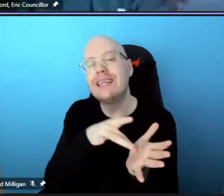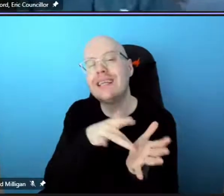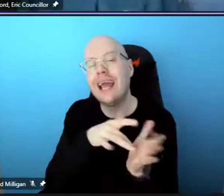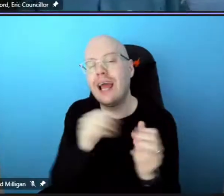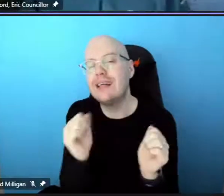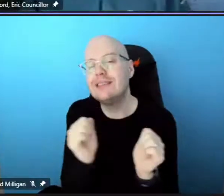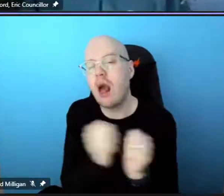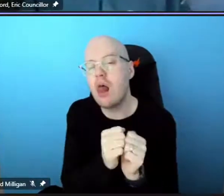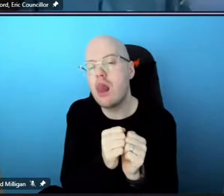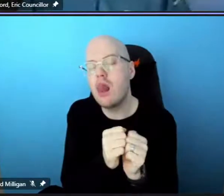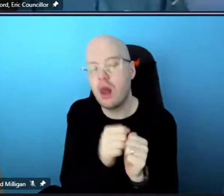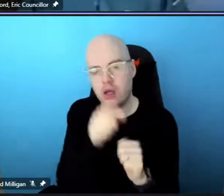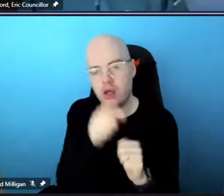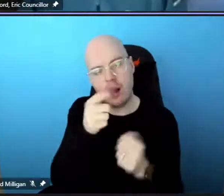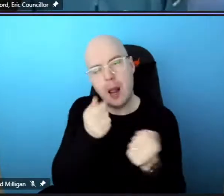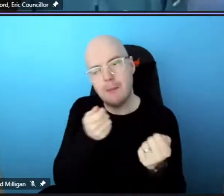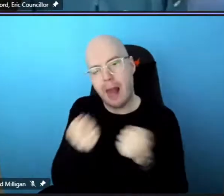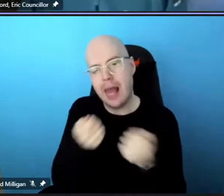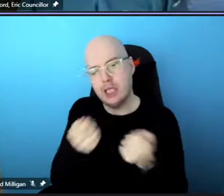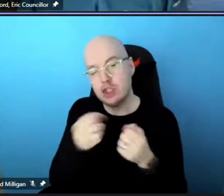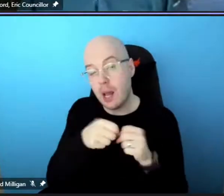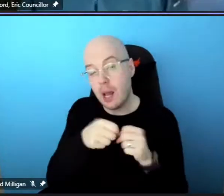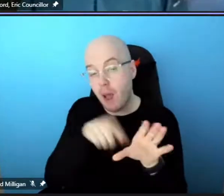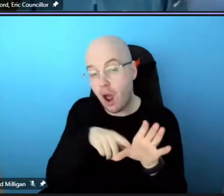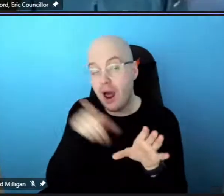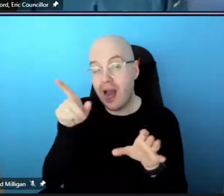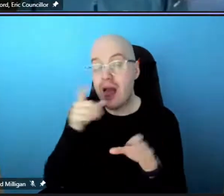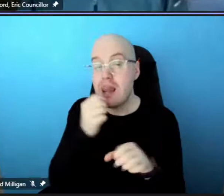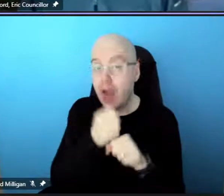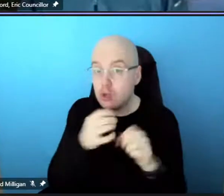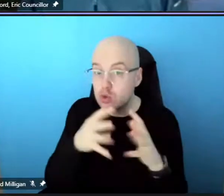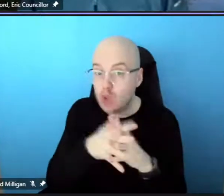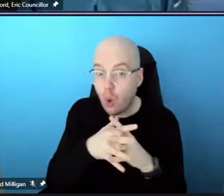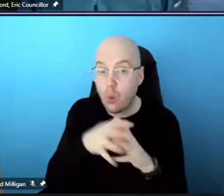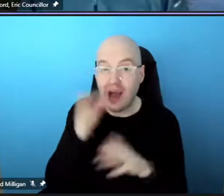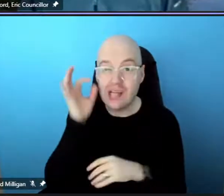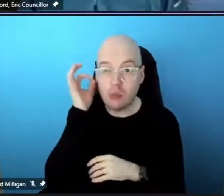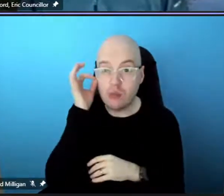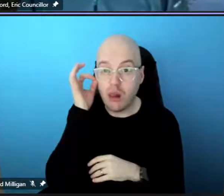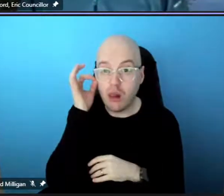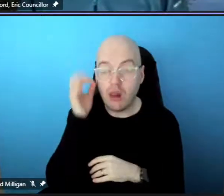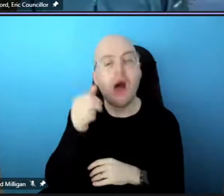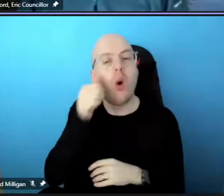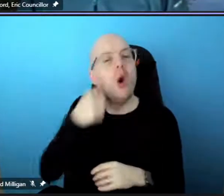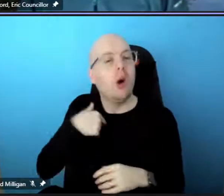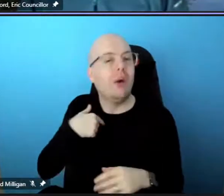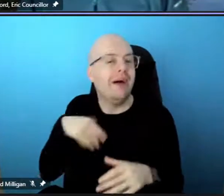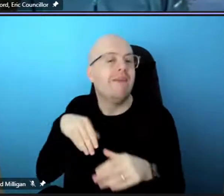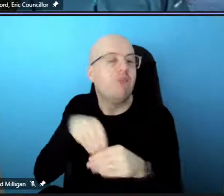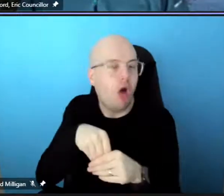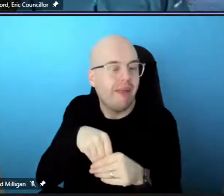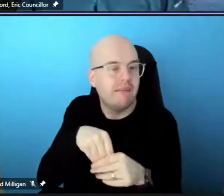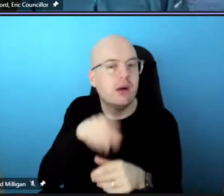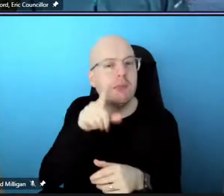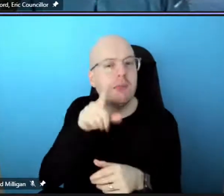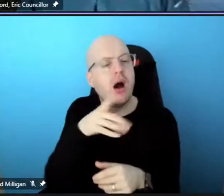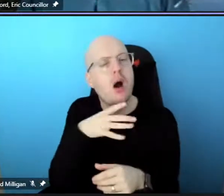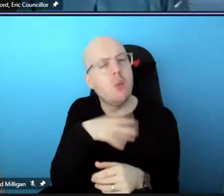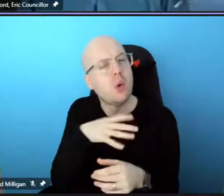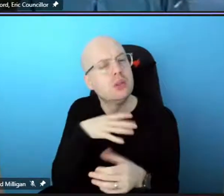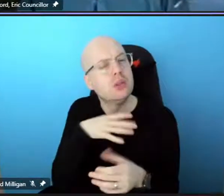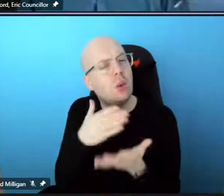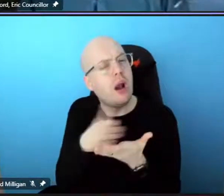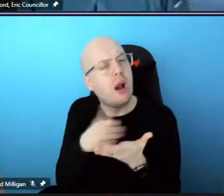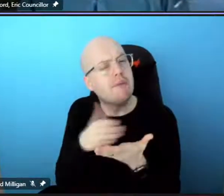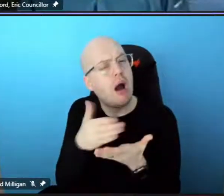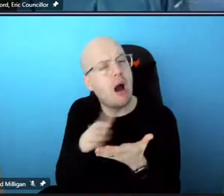effectively by Glasgow Council, but we are a party to it. And I just wanted to ensure or